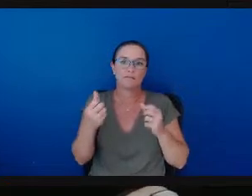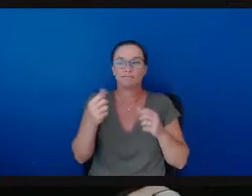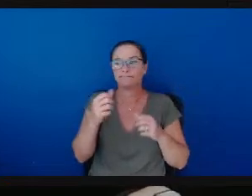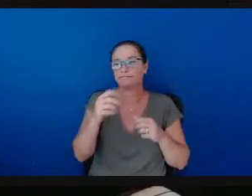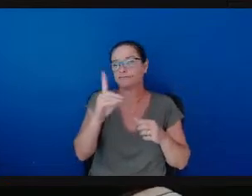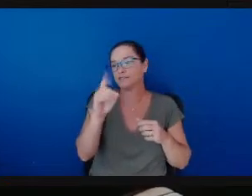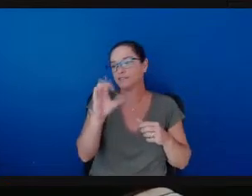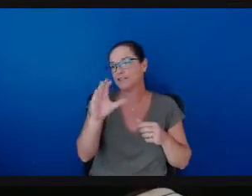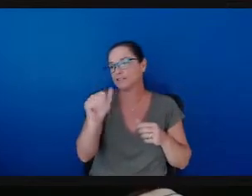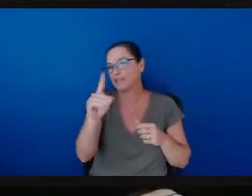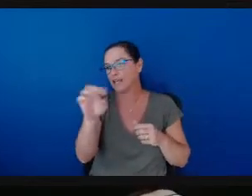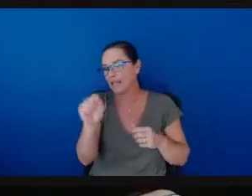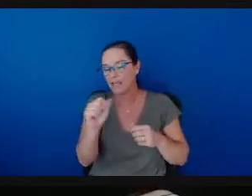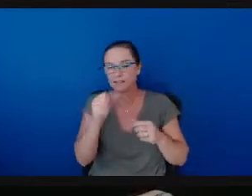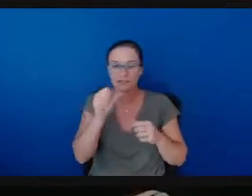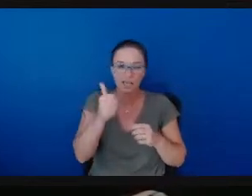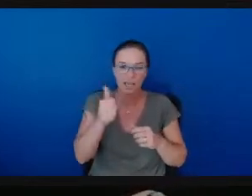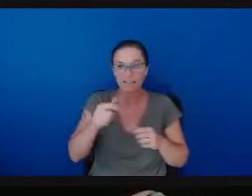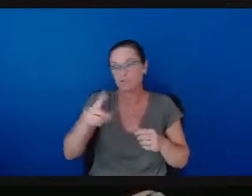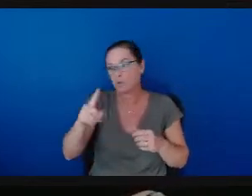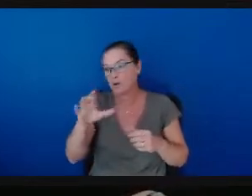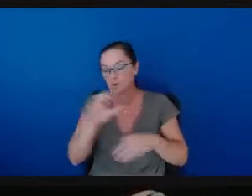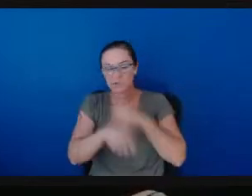now, for it to harden all the way.